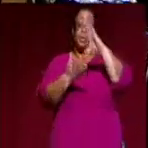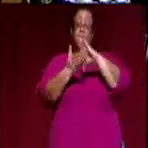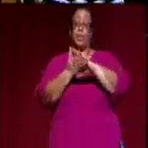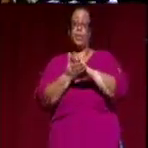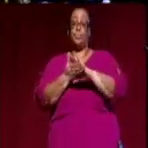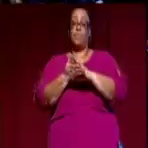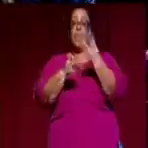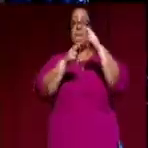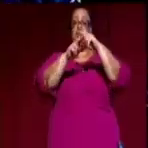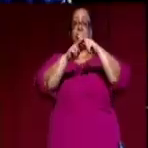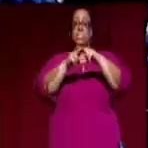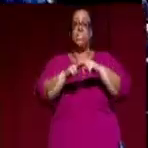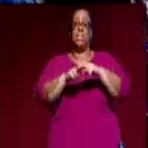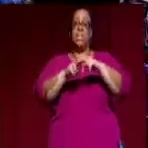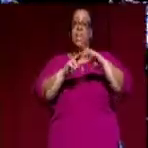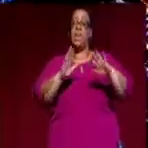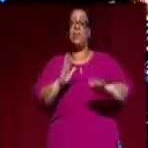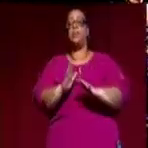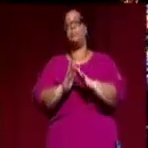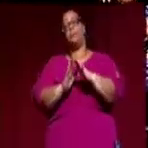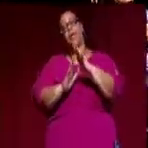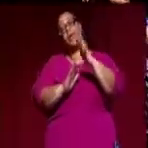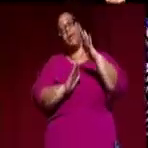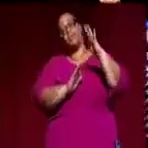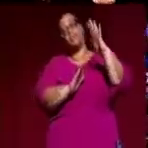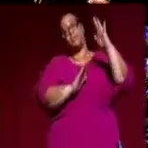You're seated in majesty.